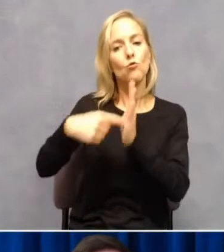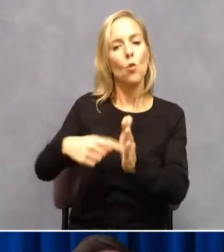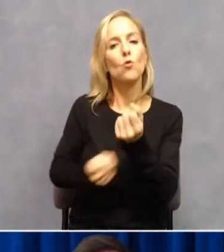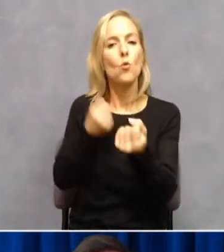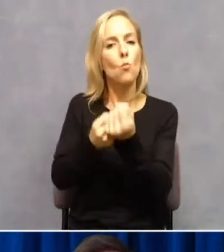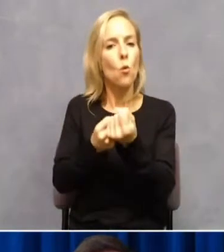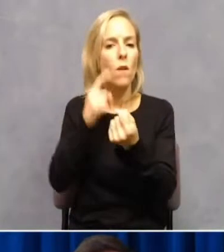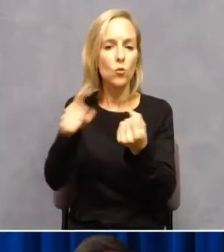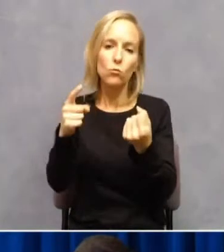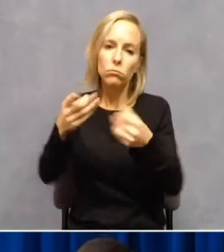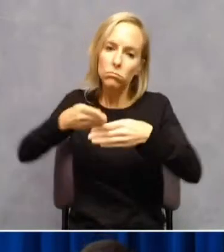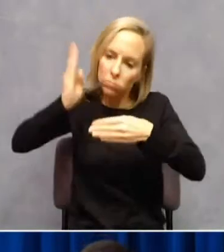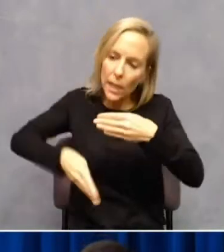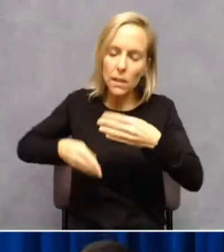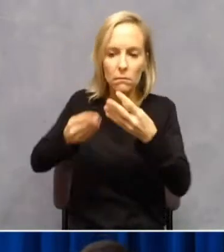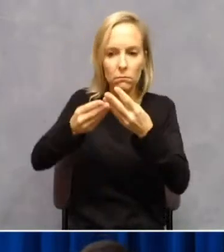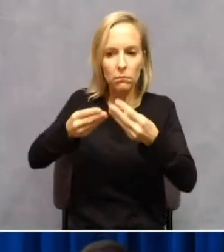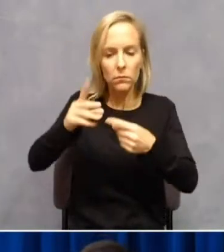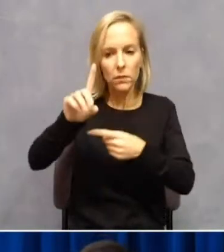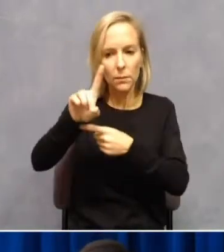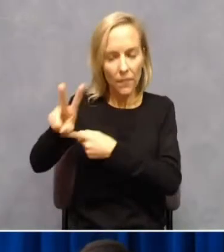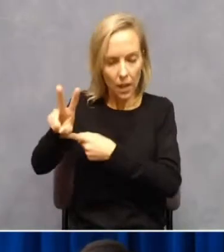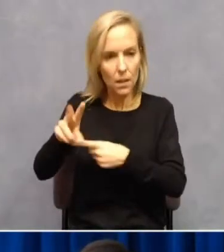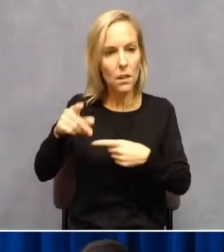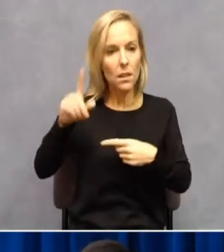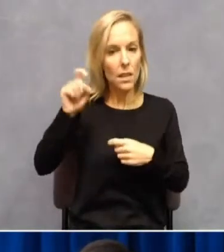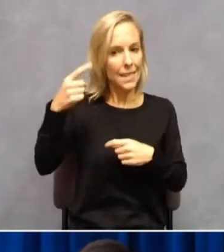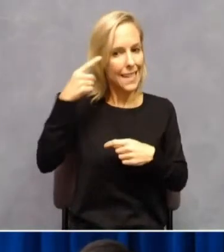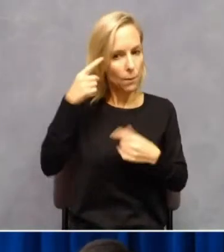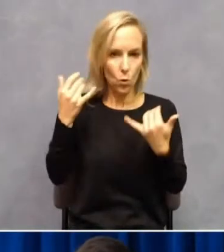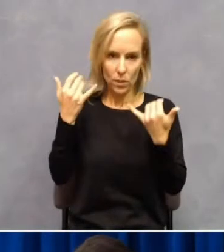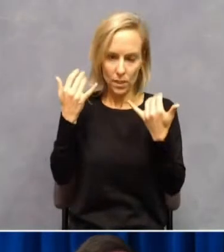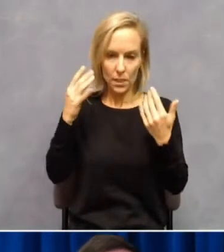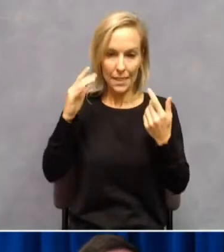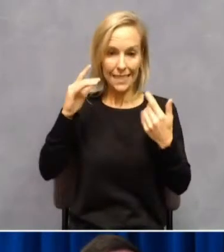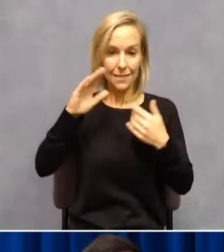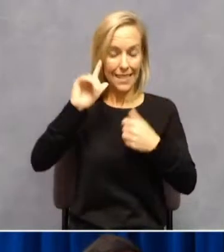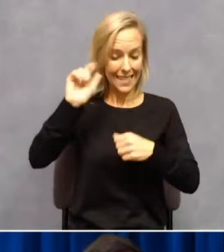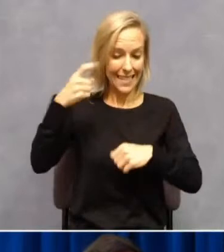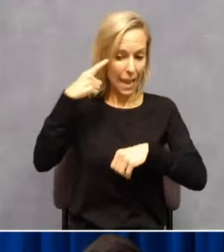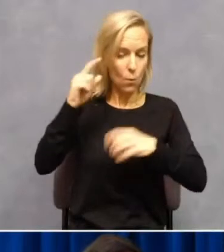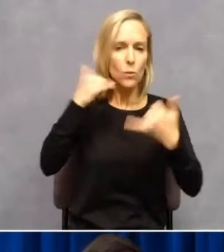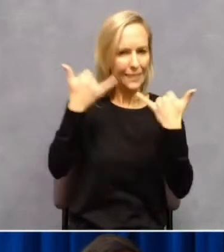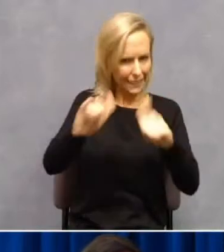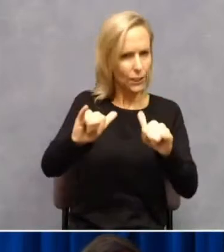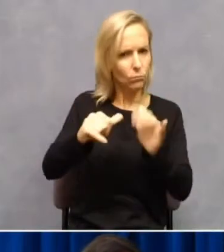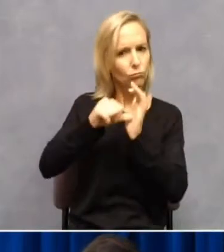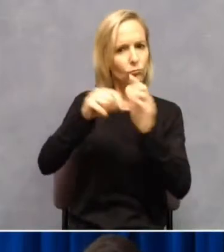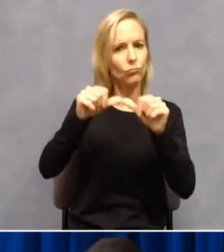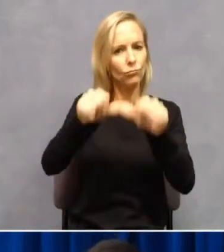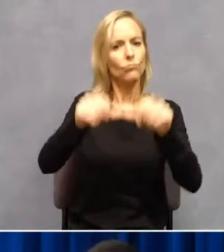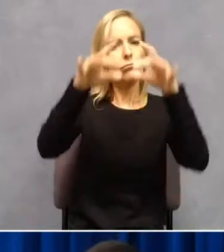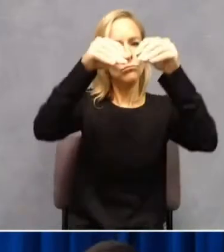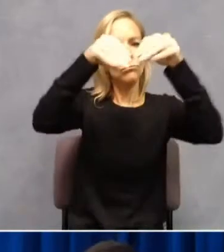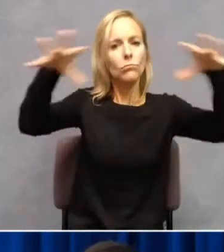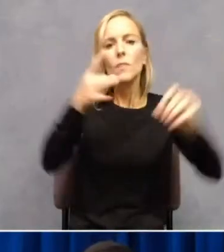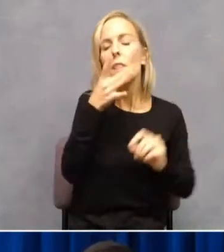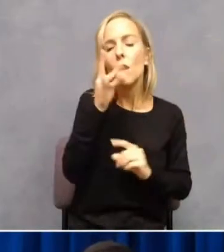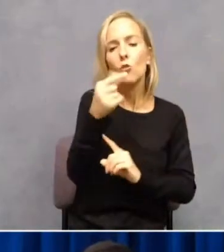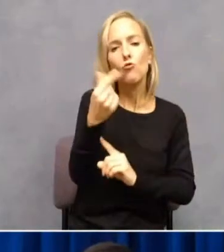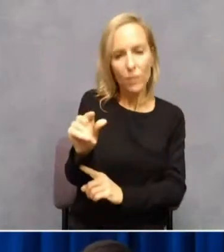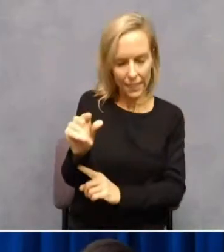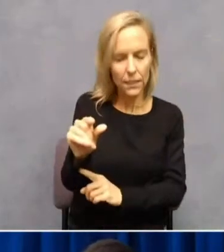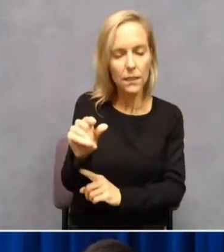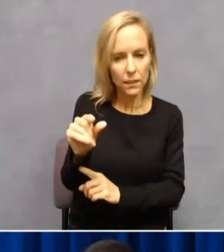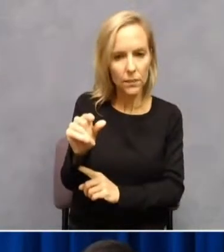lit green for those that we have lost during COVID, but this will just be the second time since the beginning, since